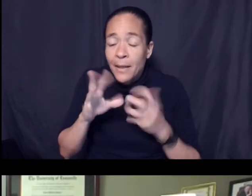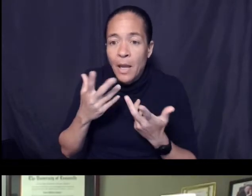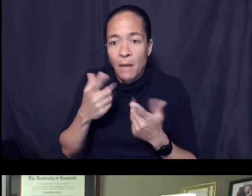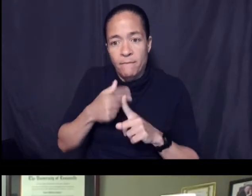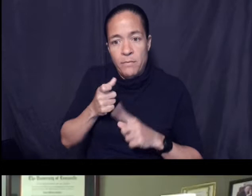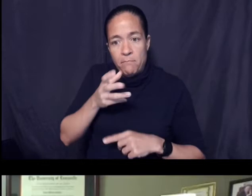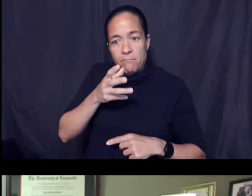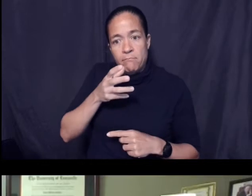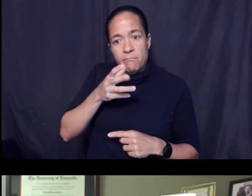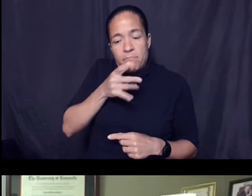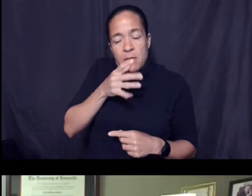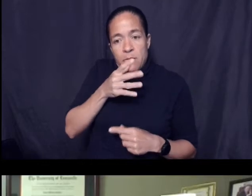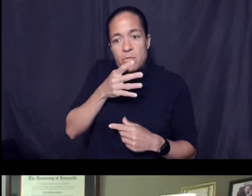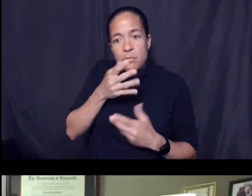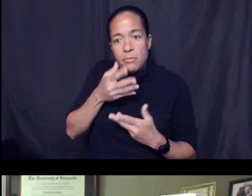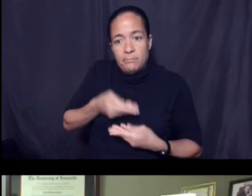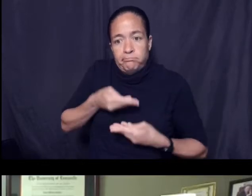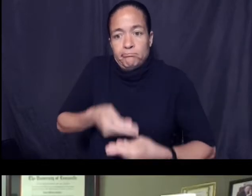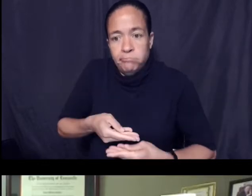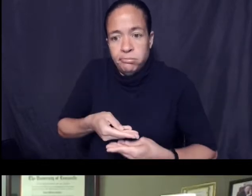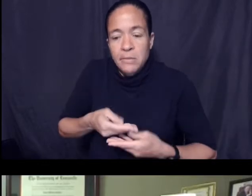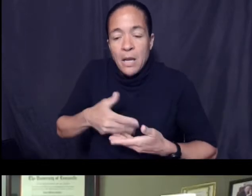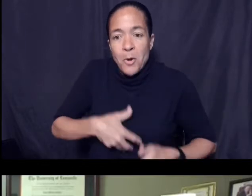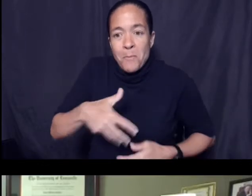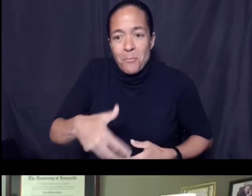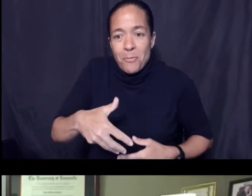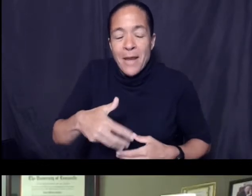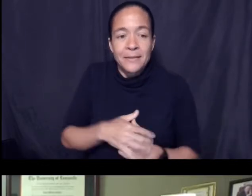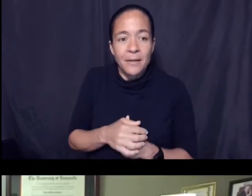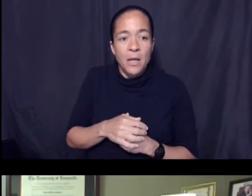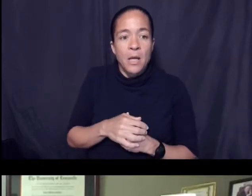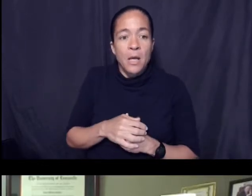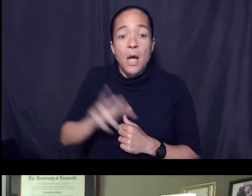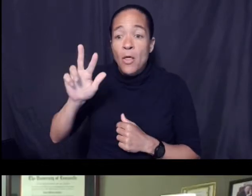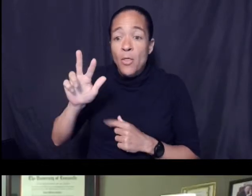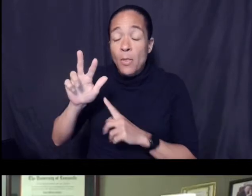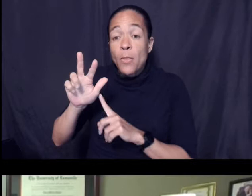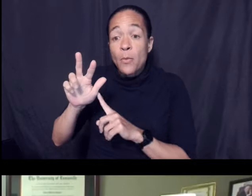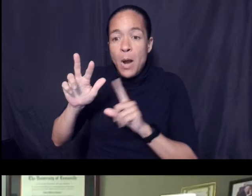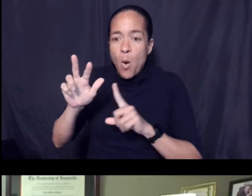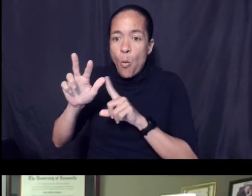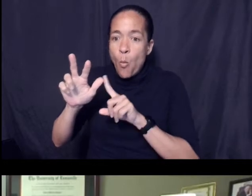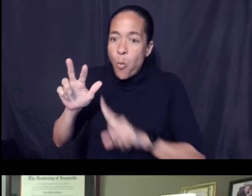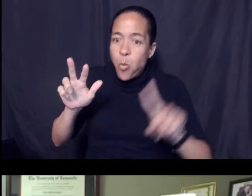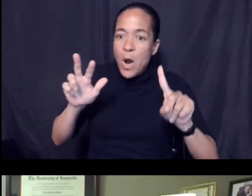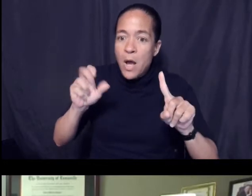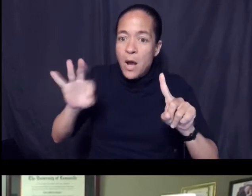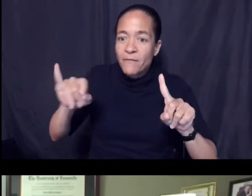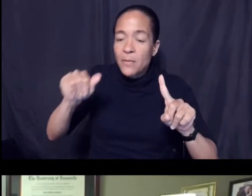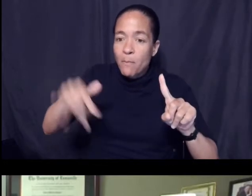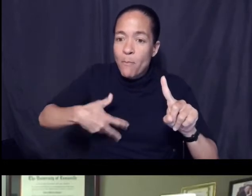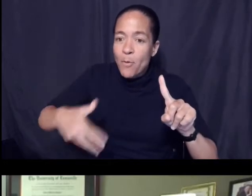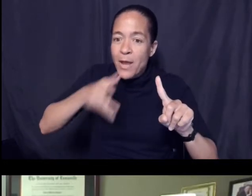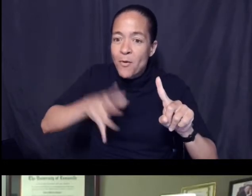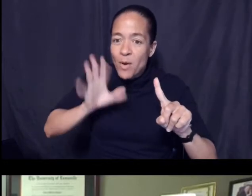pregnant woman to her unborn child. 1 in 3 pregnant ladies who get CMV will then pass the